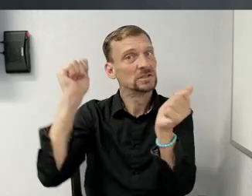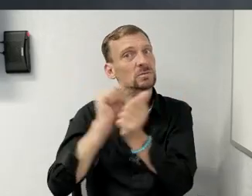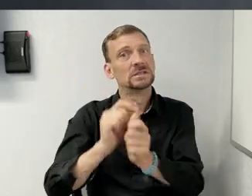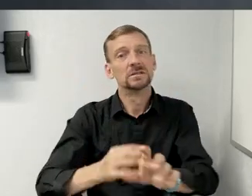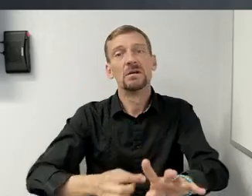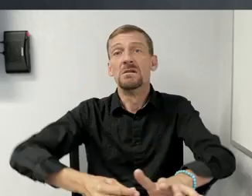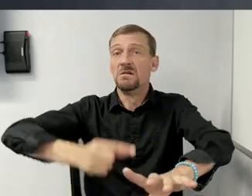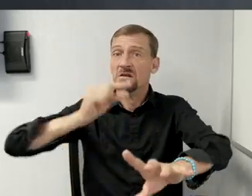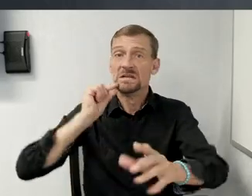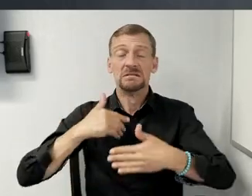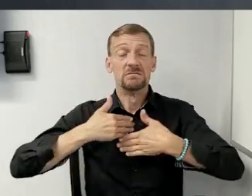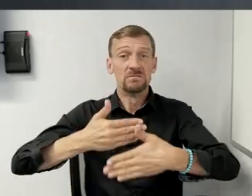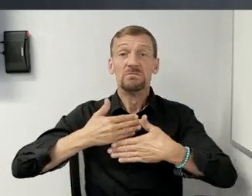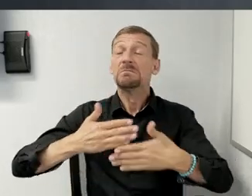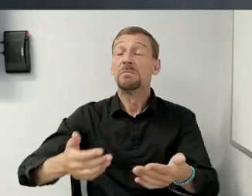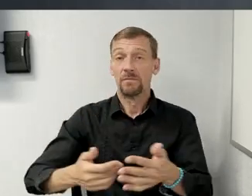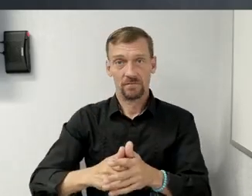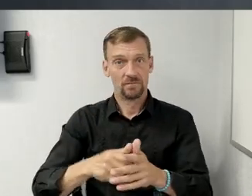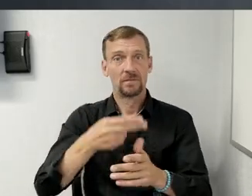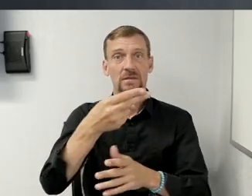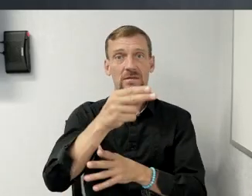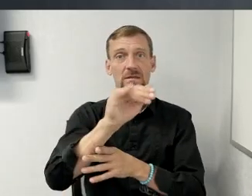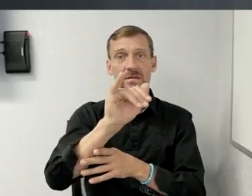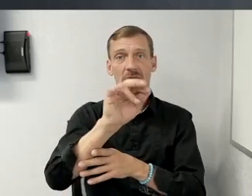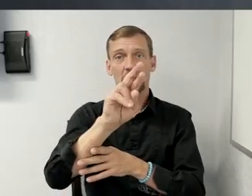for some, hydroxychloroquine